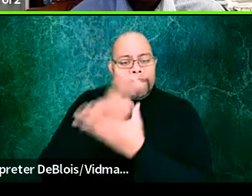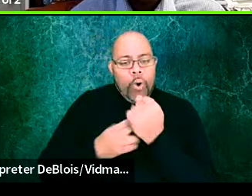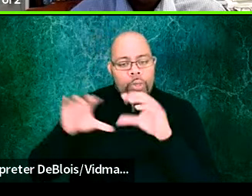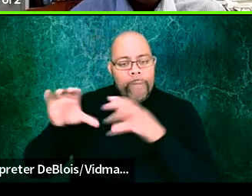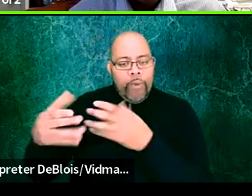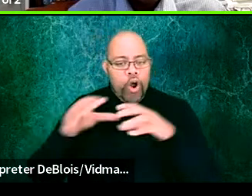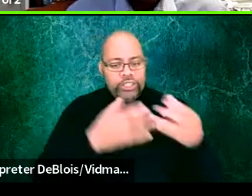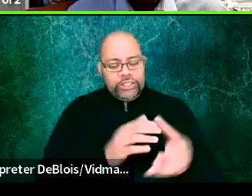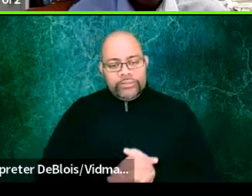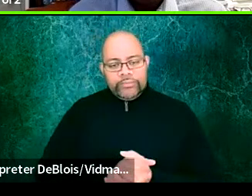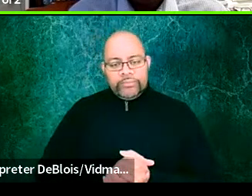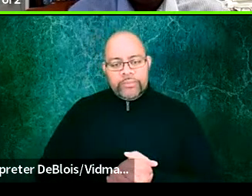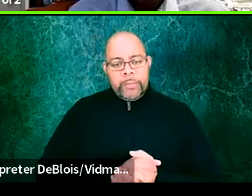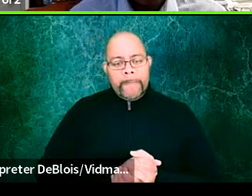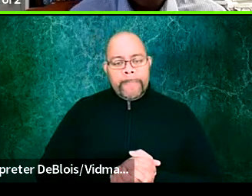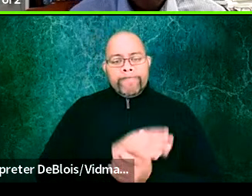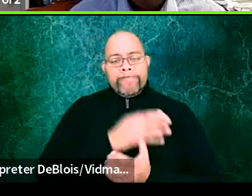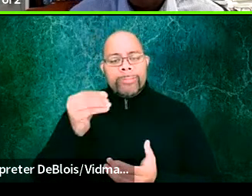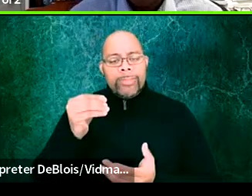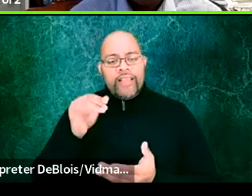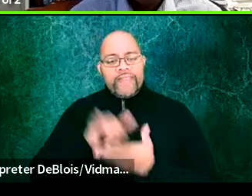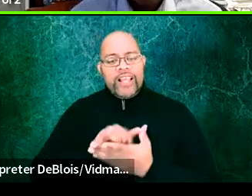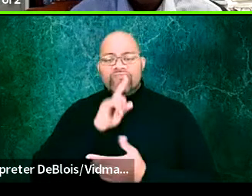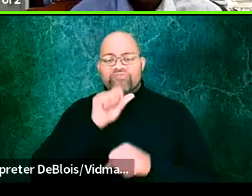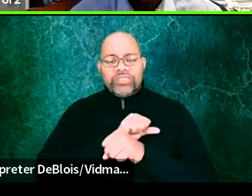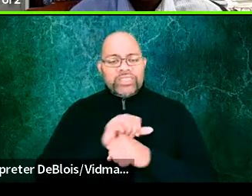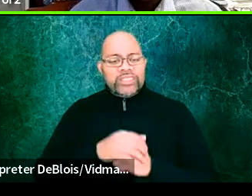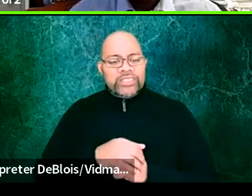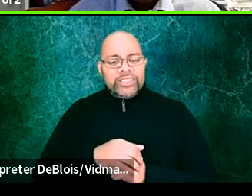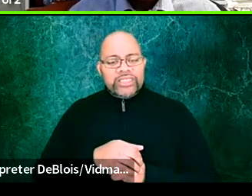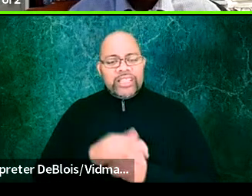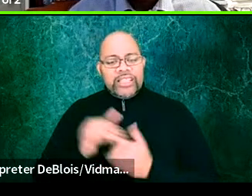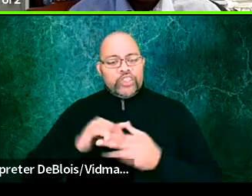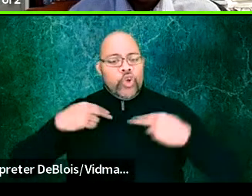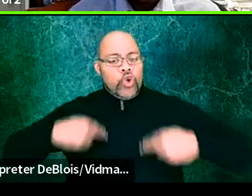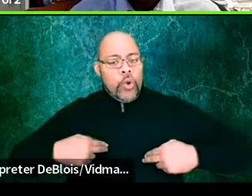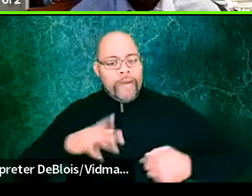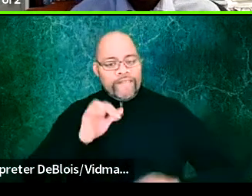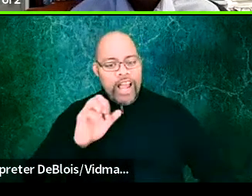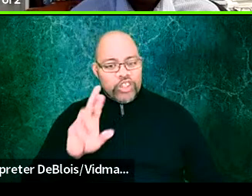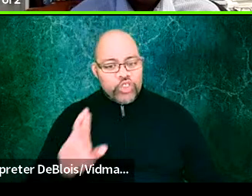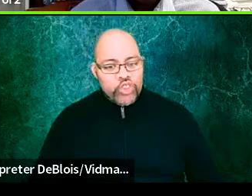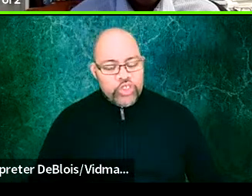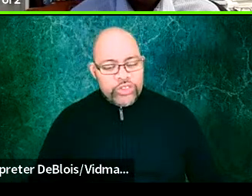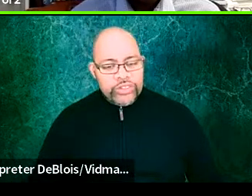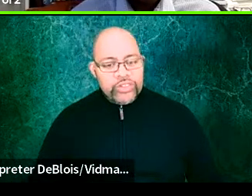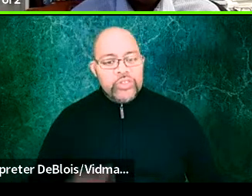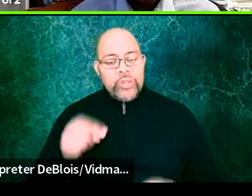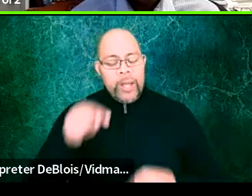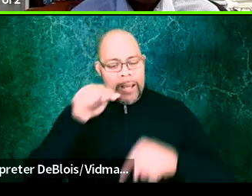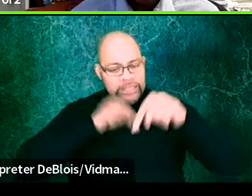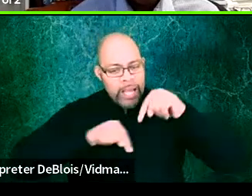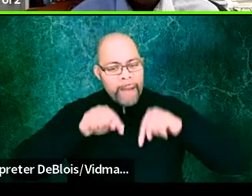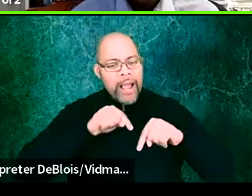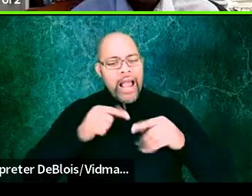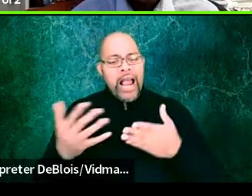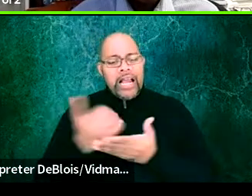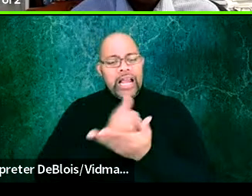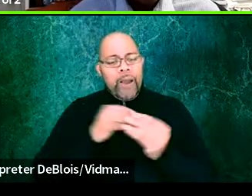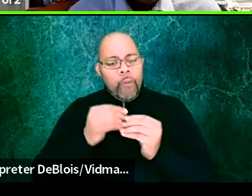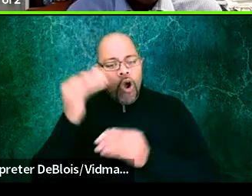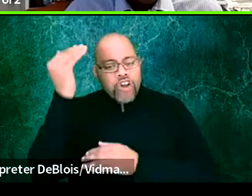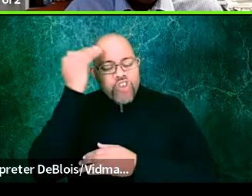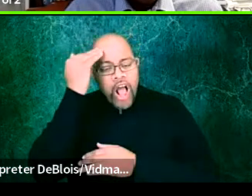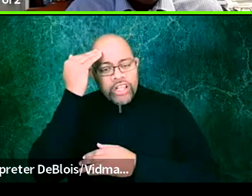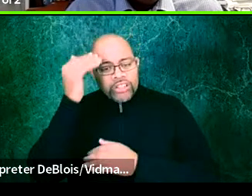parties. And that really is kind of like the human factor. You step back, you gain more knowledge to